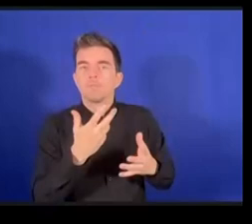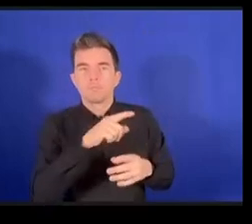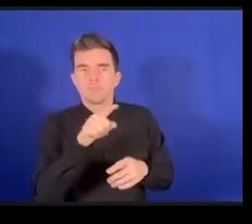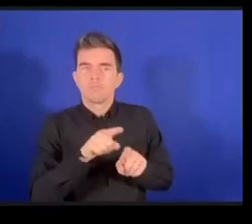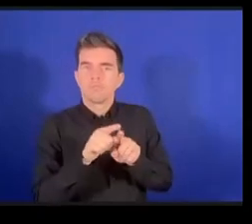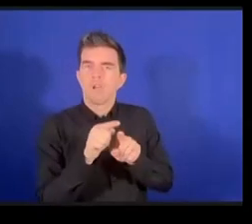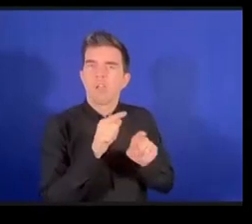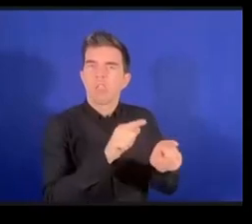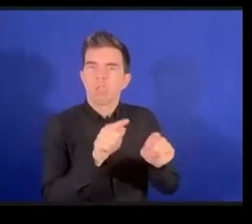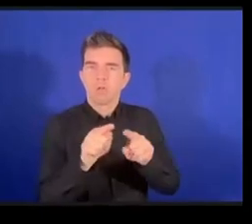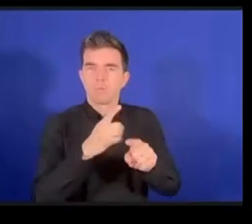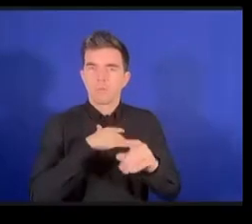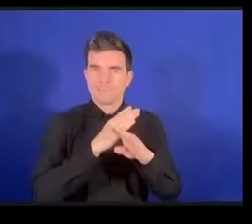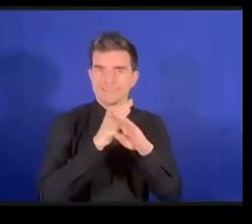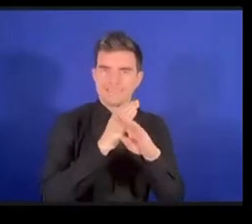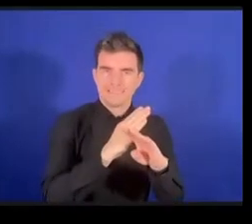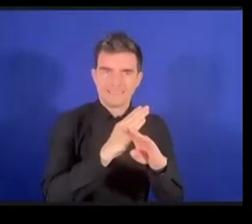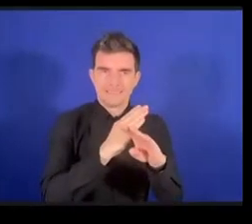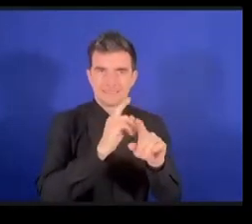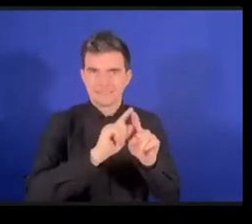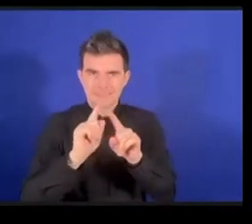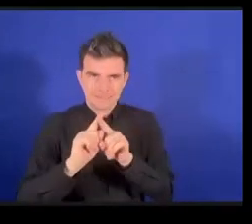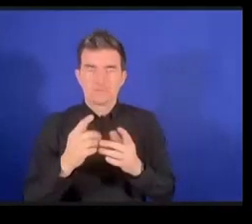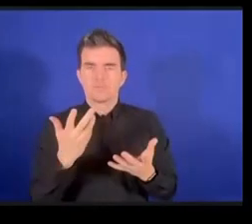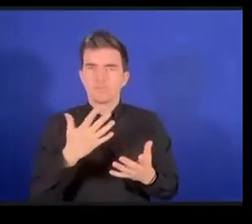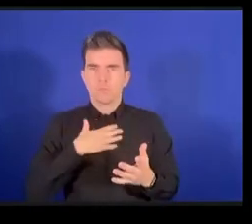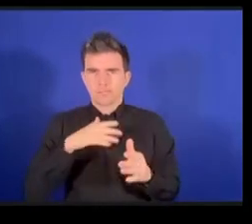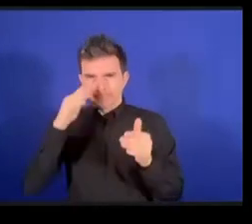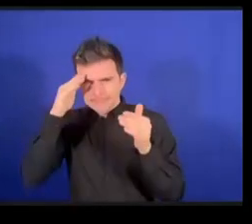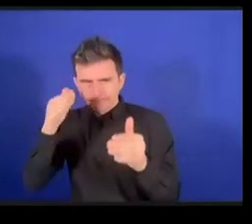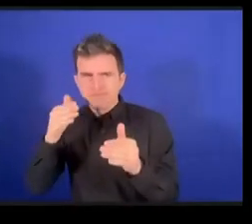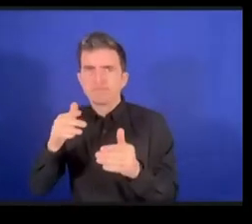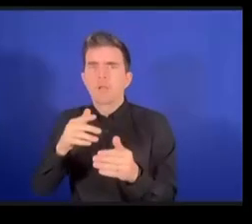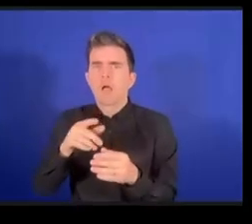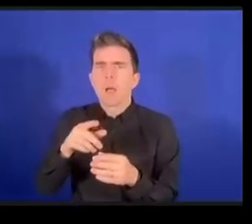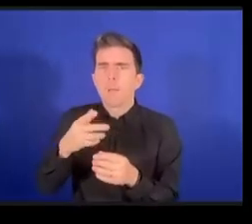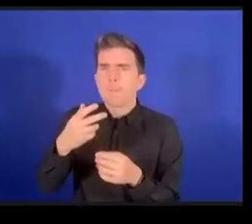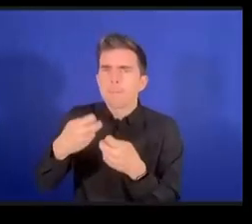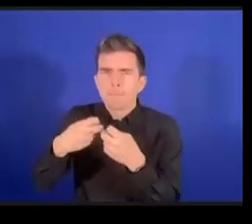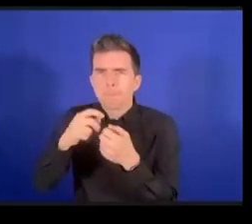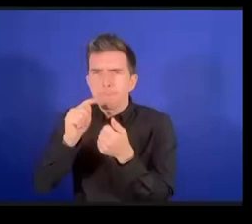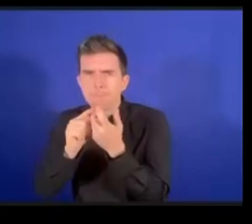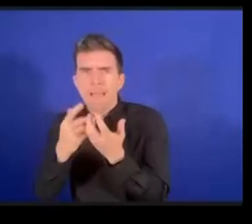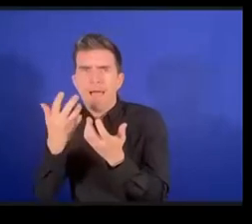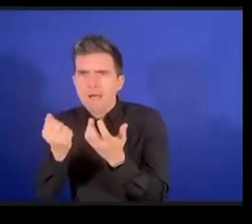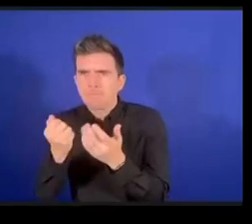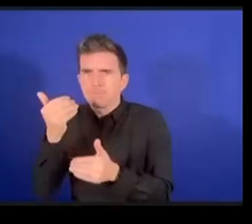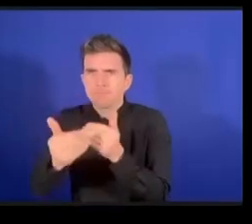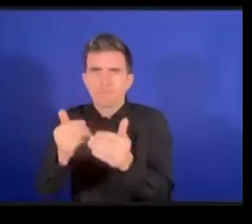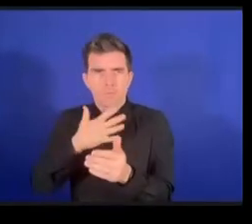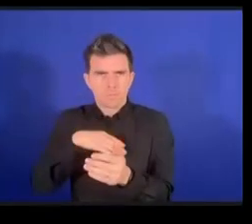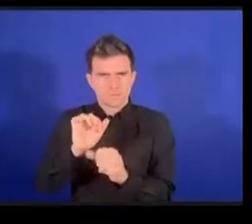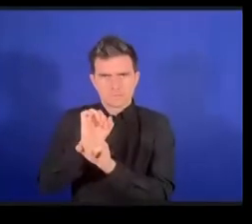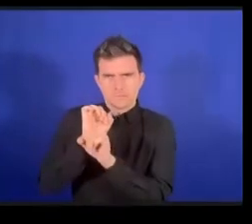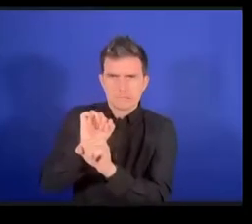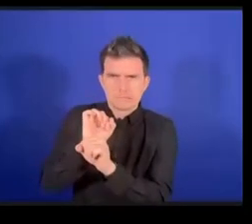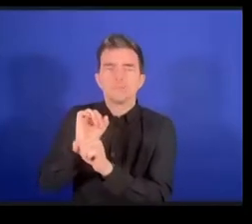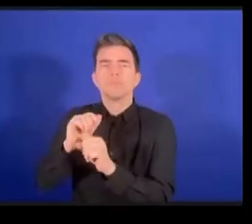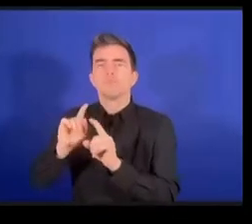funding to do these things and the way to have teeth so that they can act upon the malicious actors to some